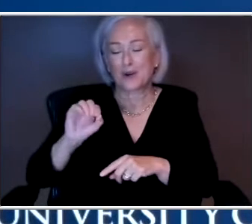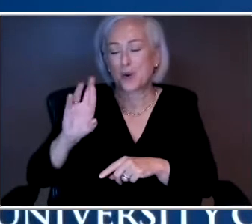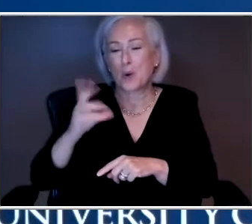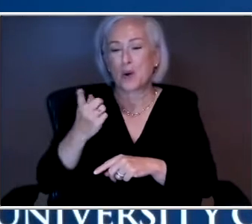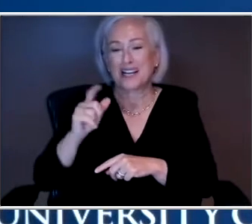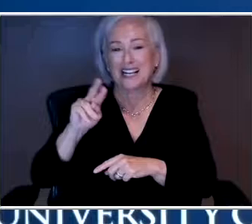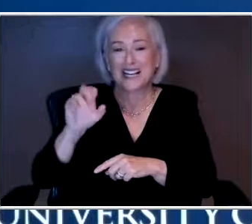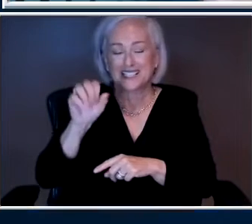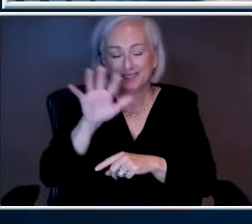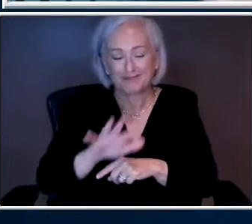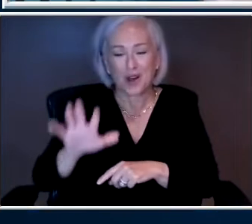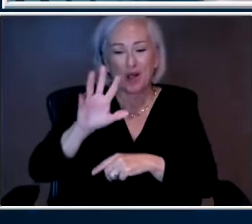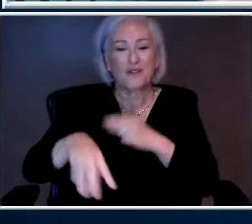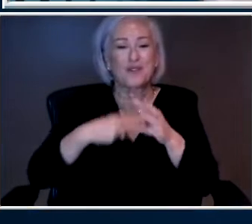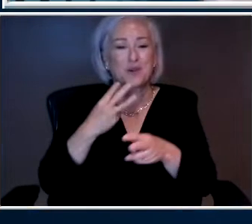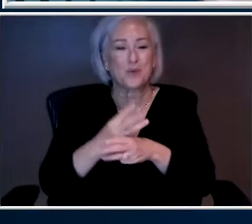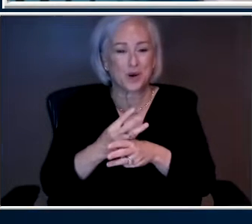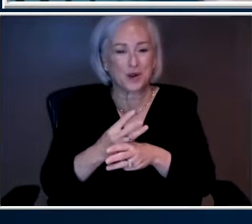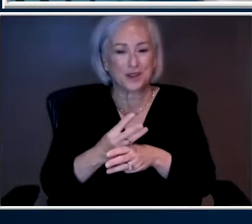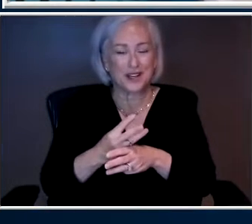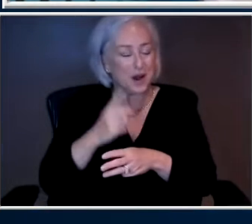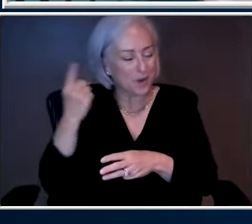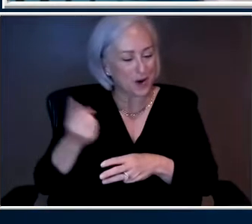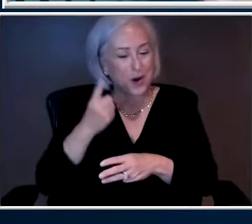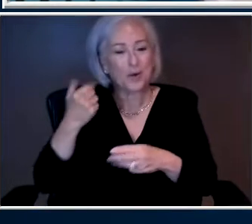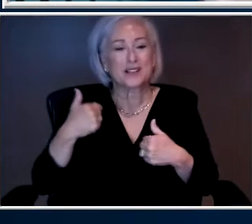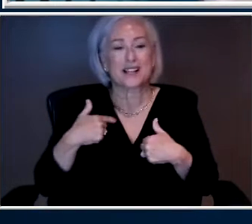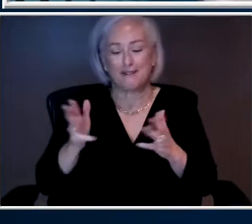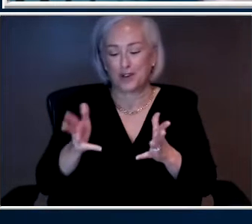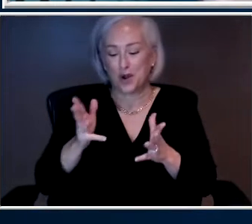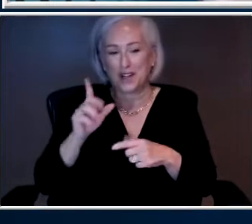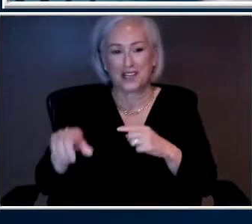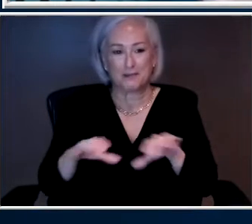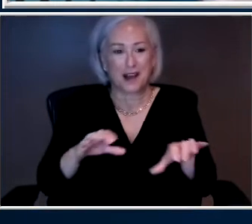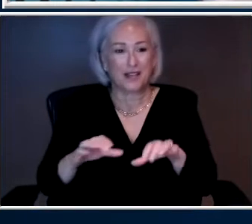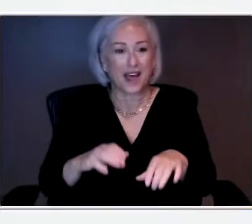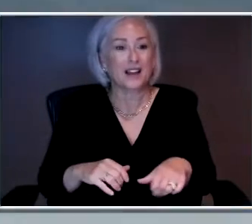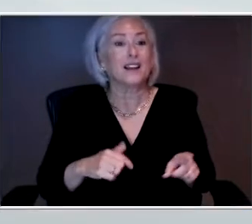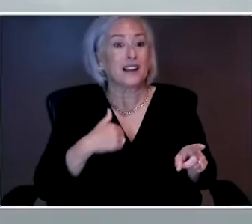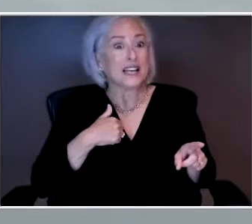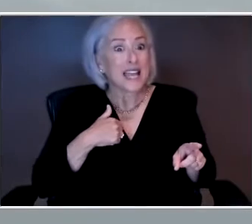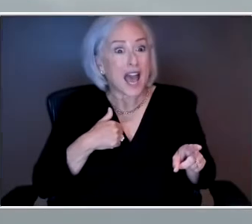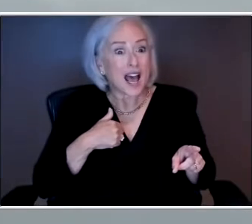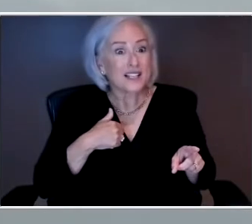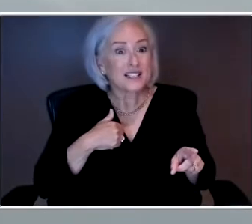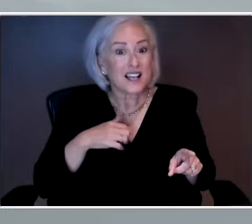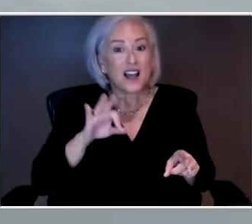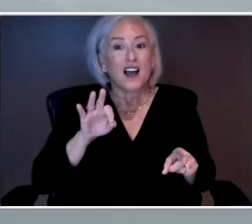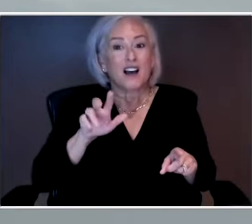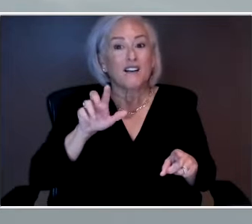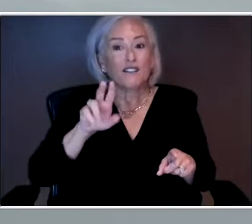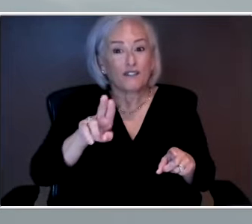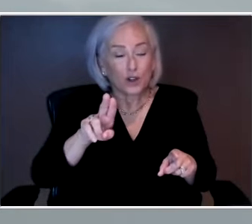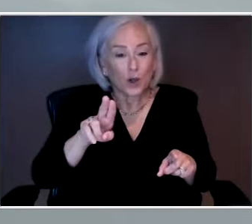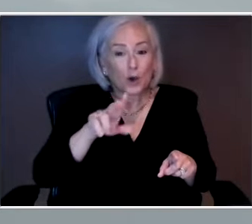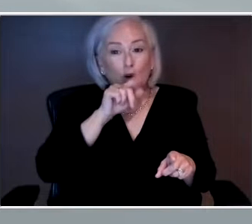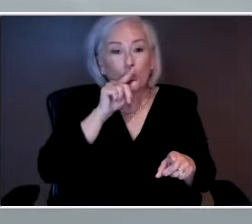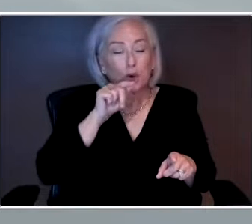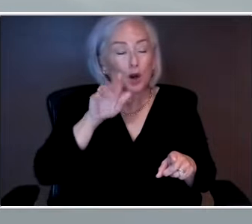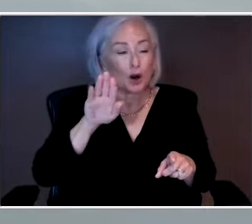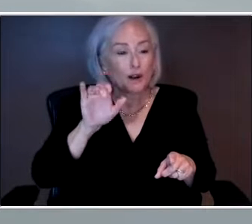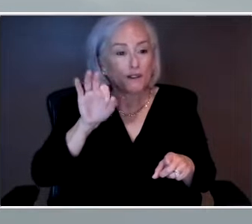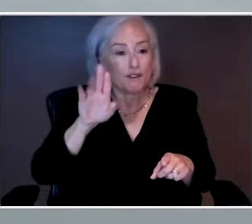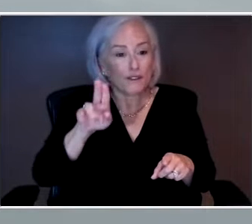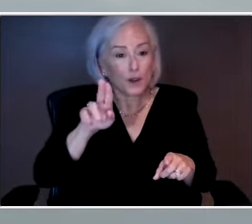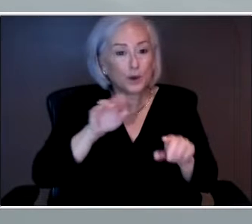talk about. Well, and we do today, like current bird flu outbreak among dairy cows, including the headline this week that fragments of bird flu virus were found in